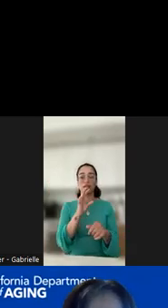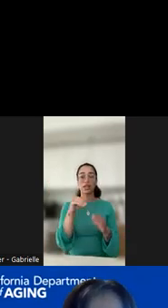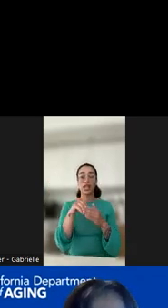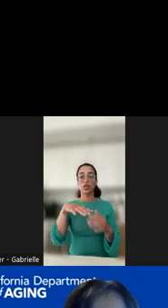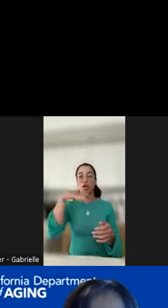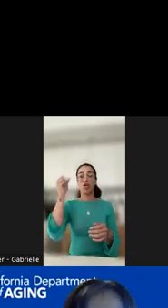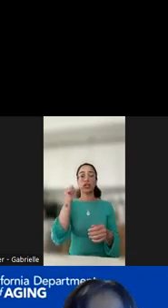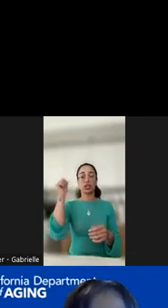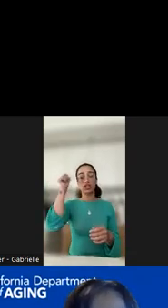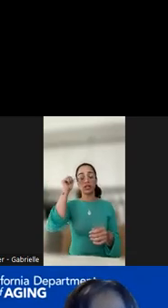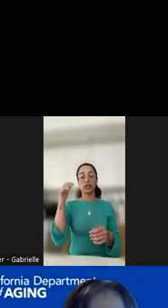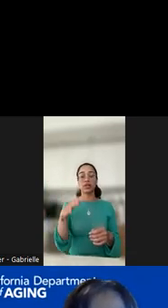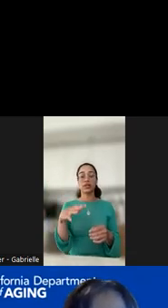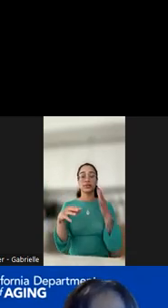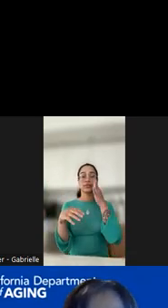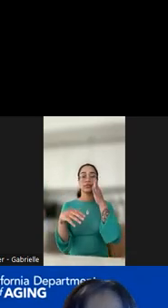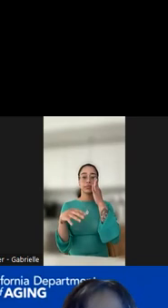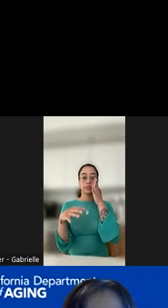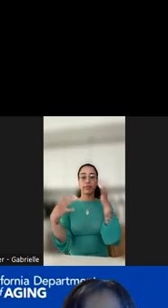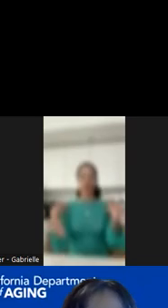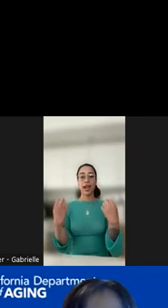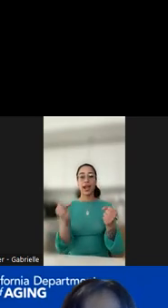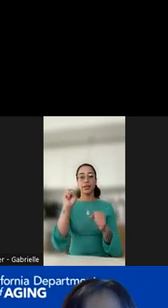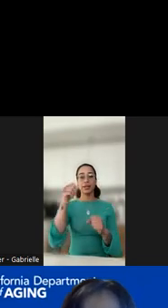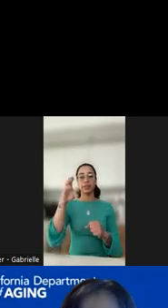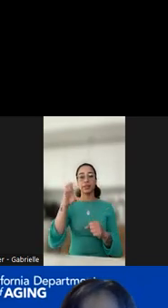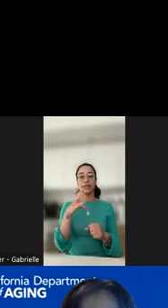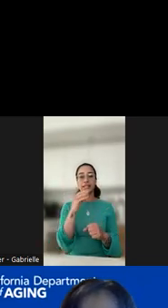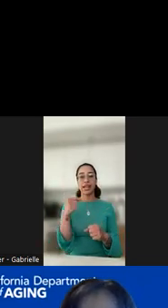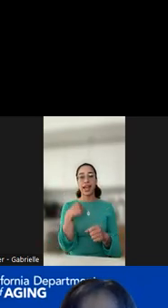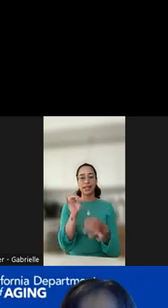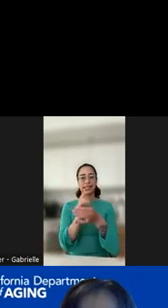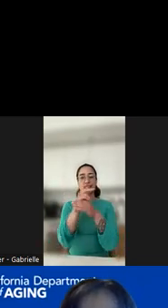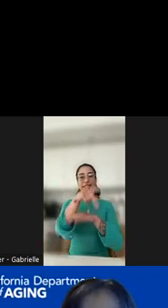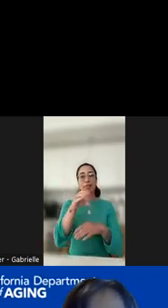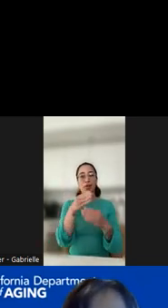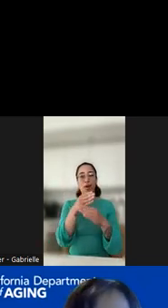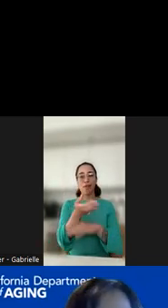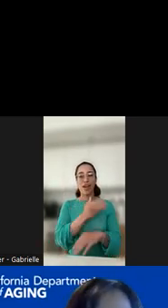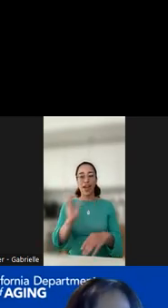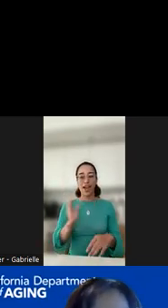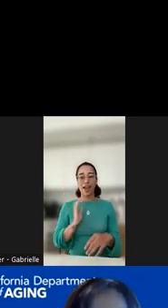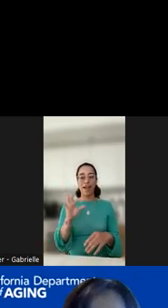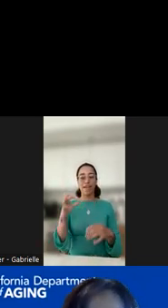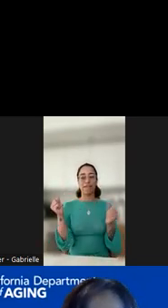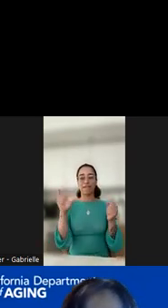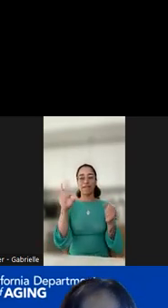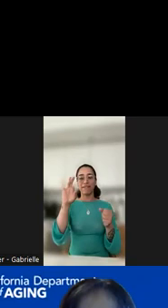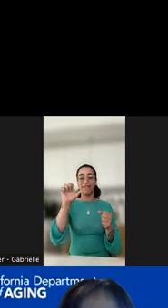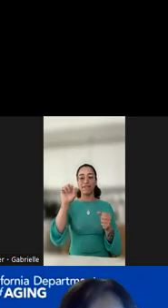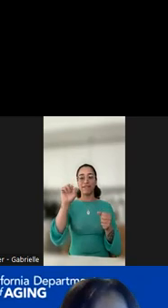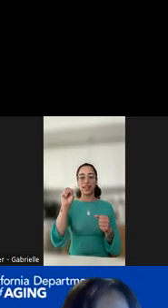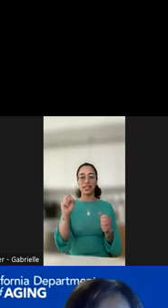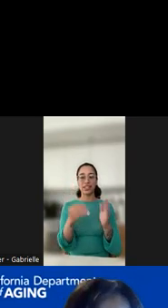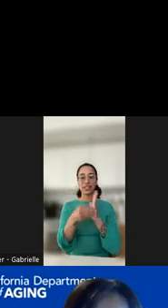space. And, you know, I skipped over our fearless leader, Susan DeMorris, who will be giving us some